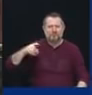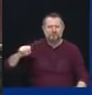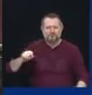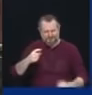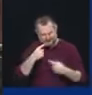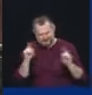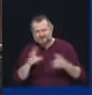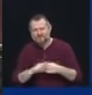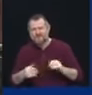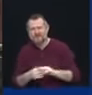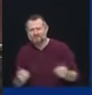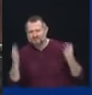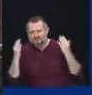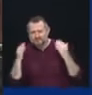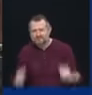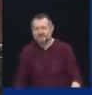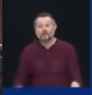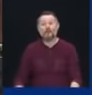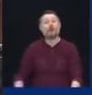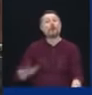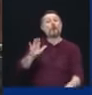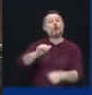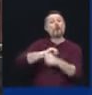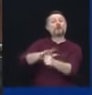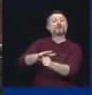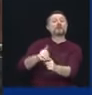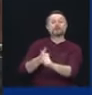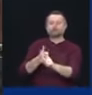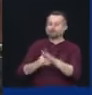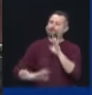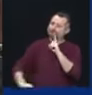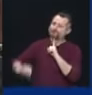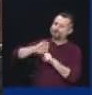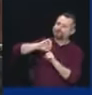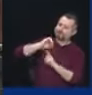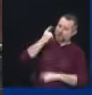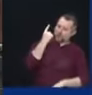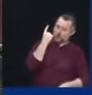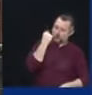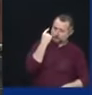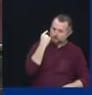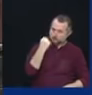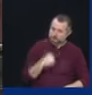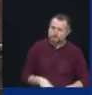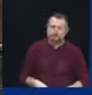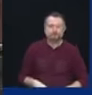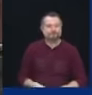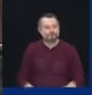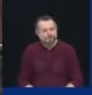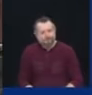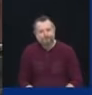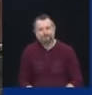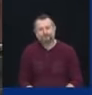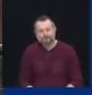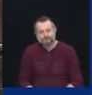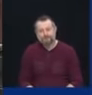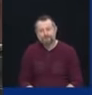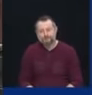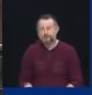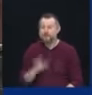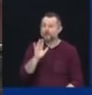COVID hits last year. And what was an economic development